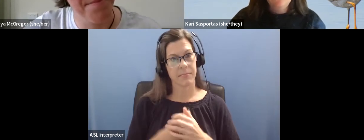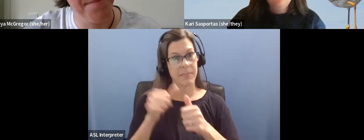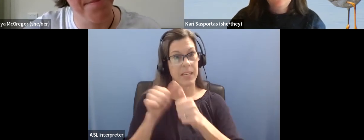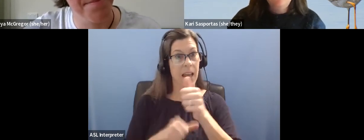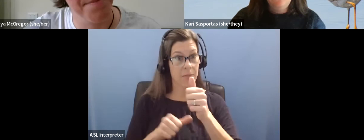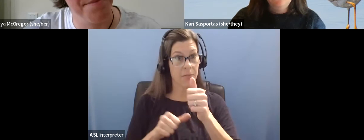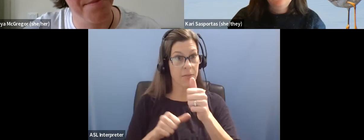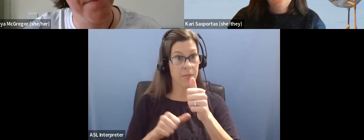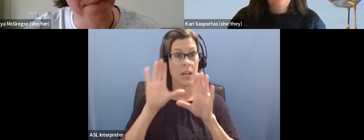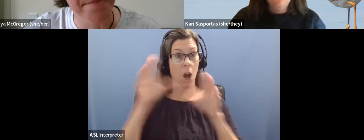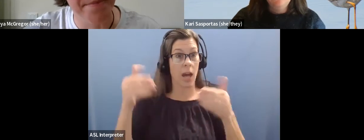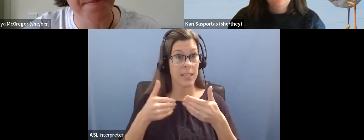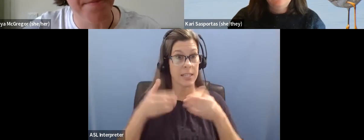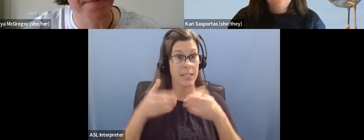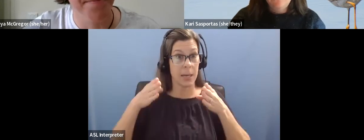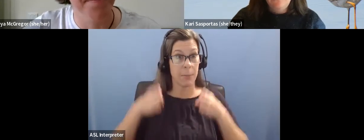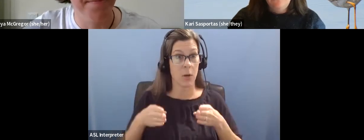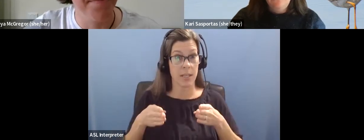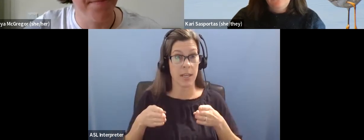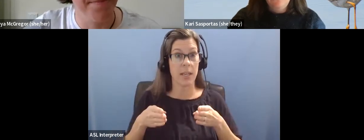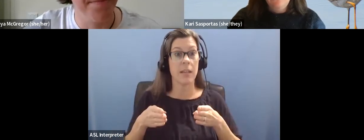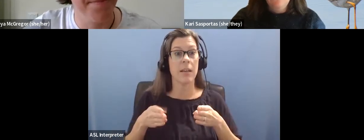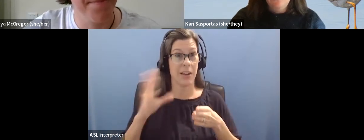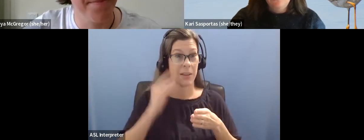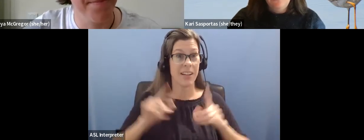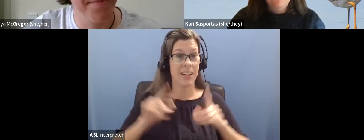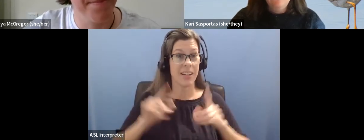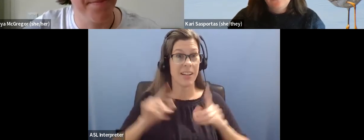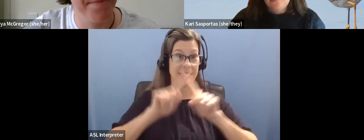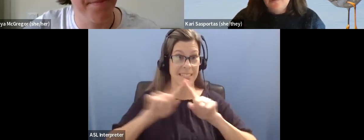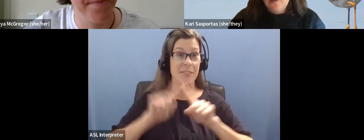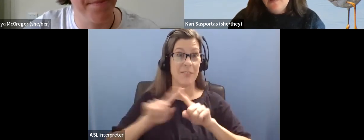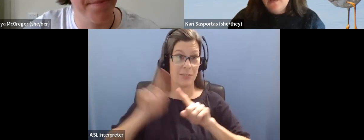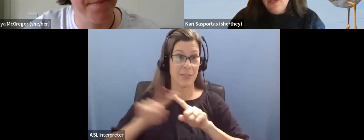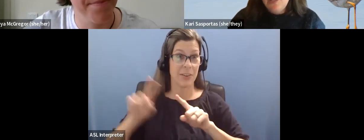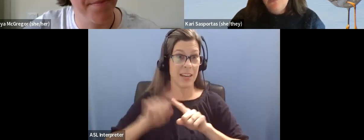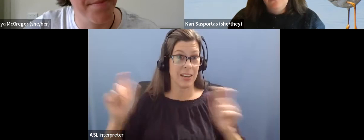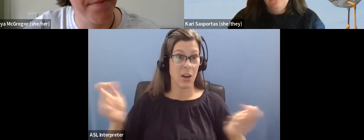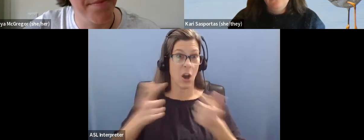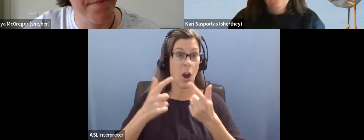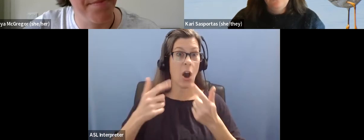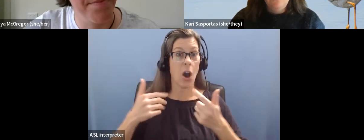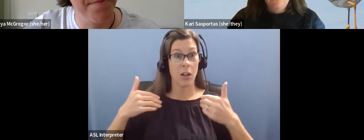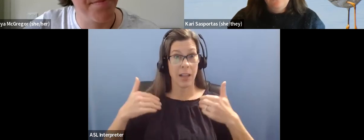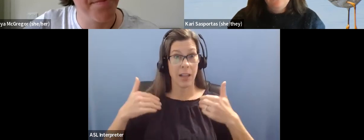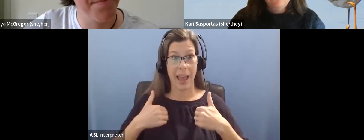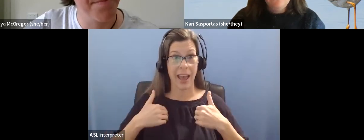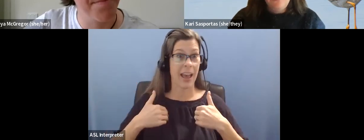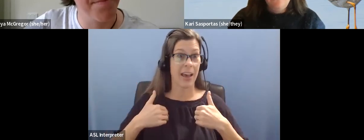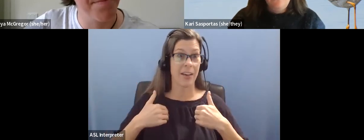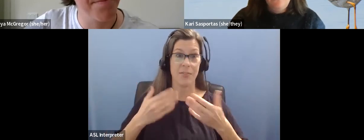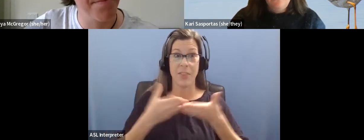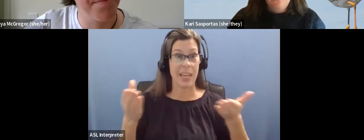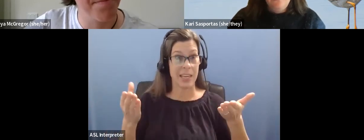of autism is, is going to be a little different. Um, we all have a certain constellation of things